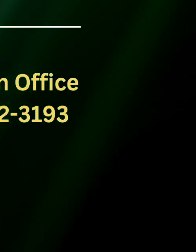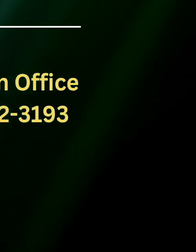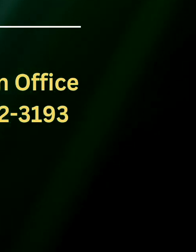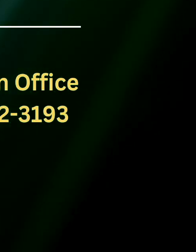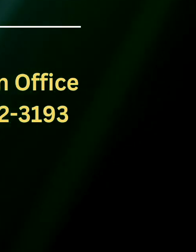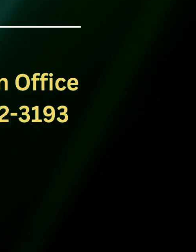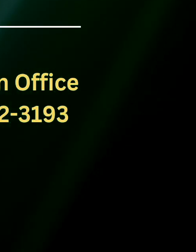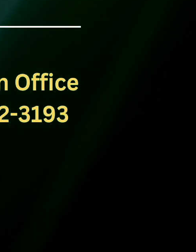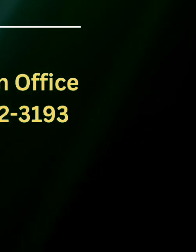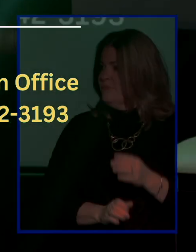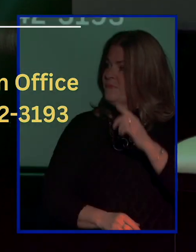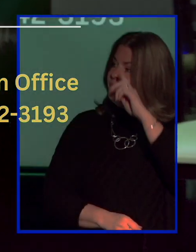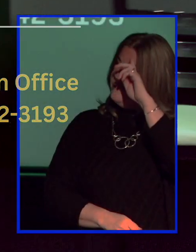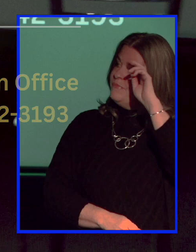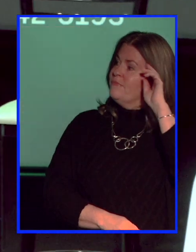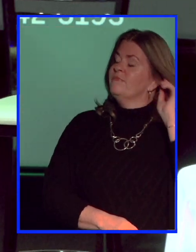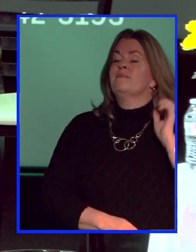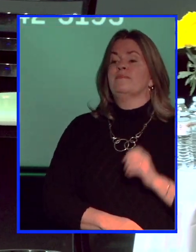Thanks, Rebecca.